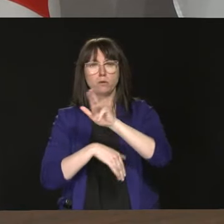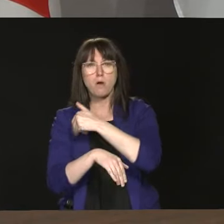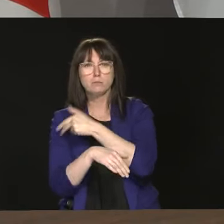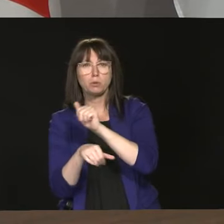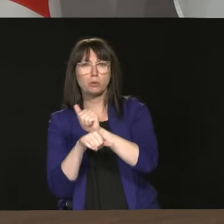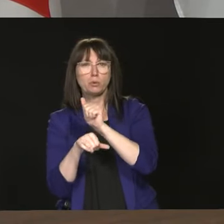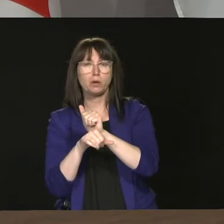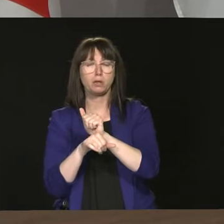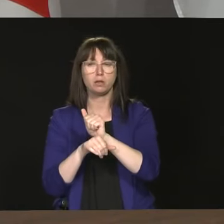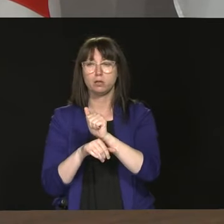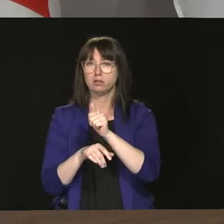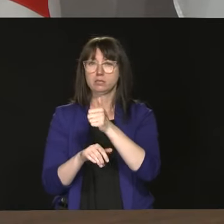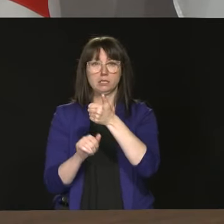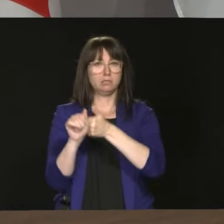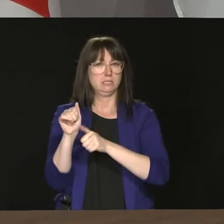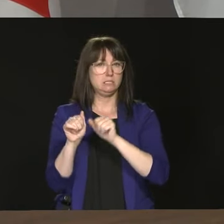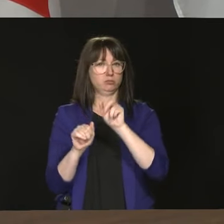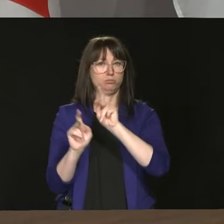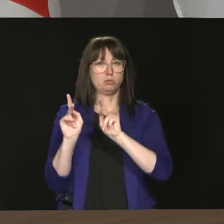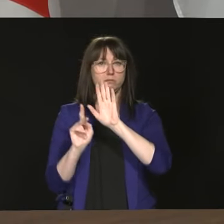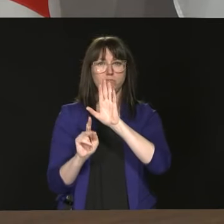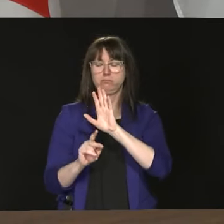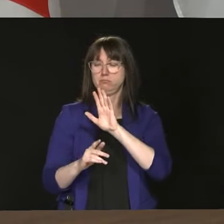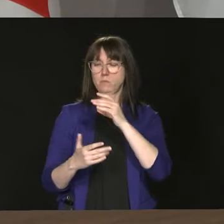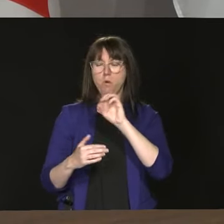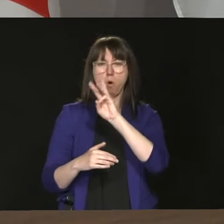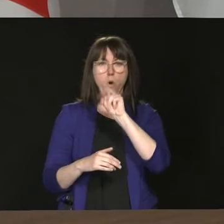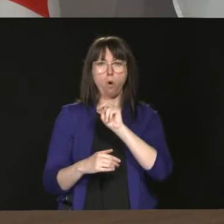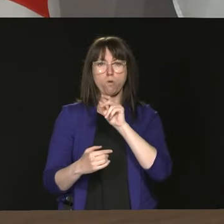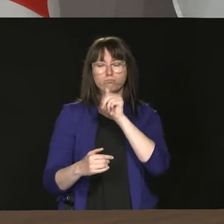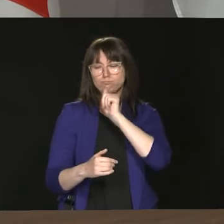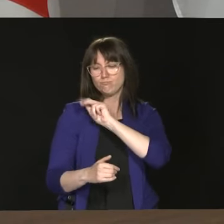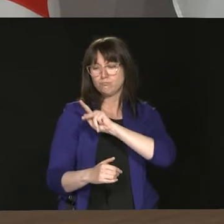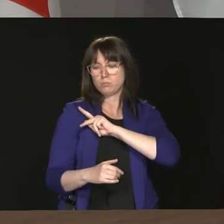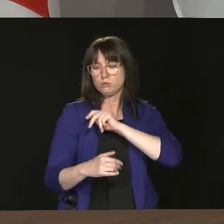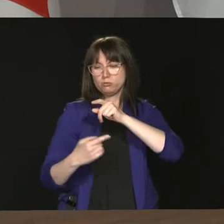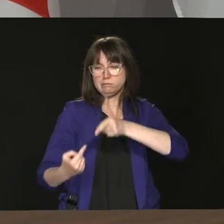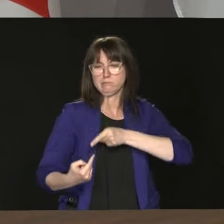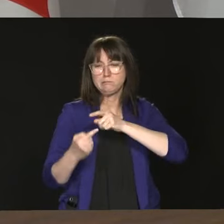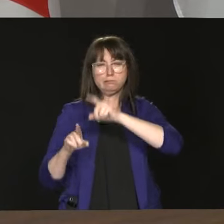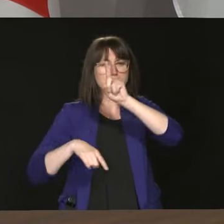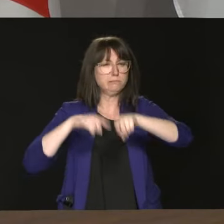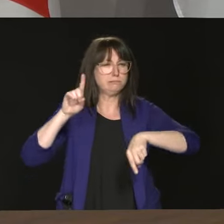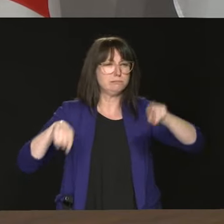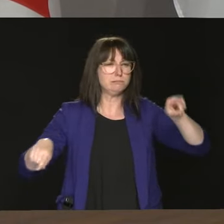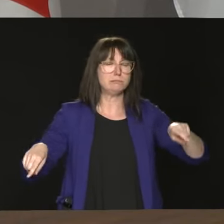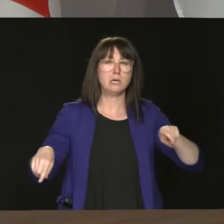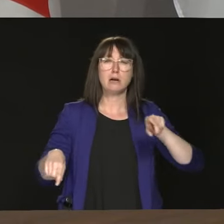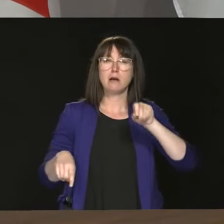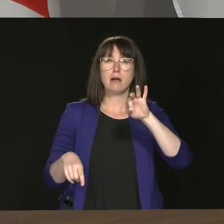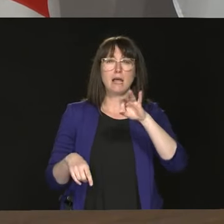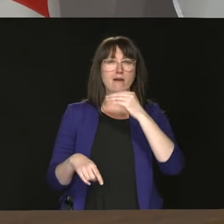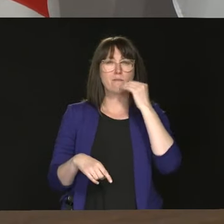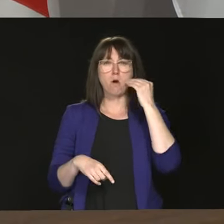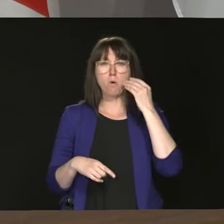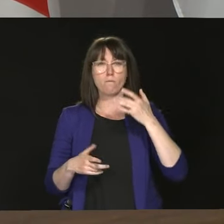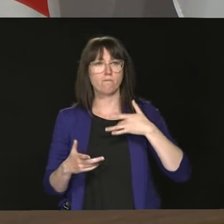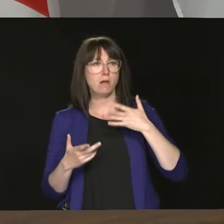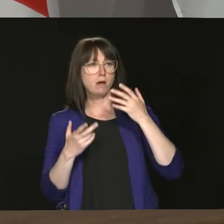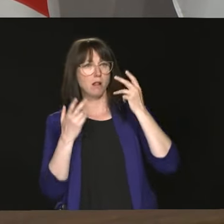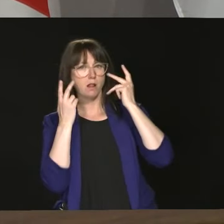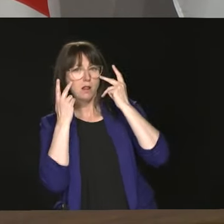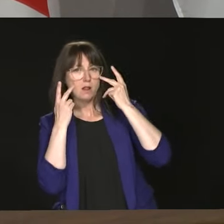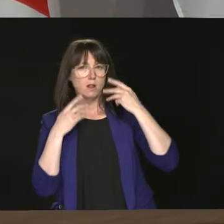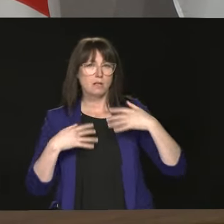another. There is always more to the story. If you are struggling at home, with anxiety, fear,